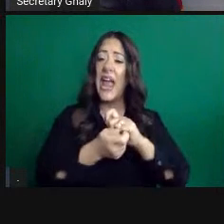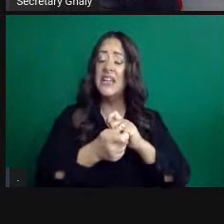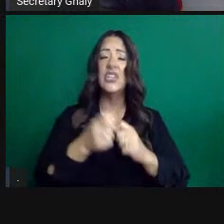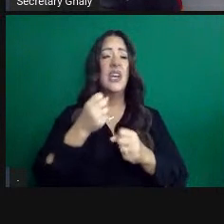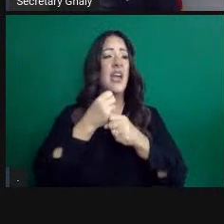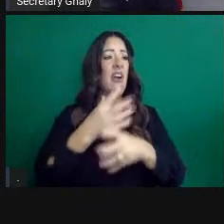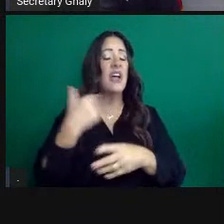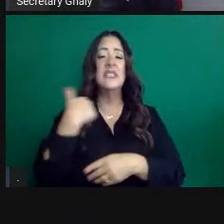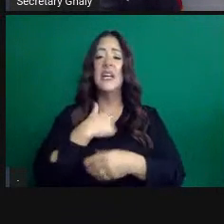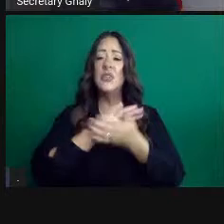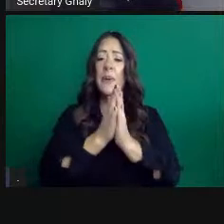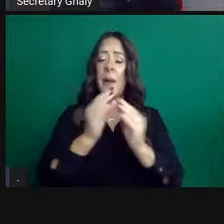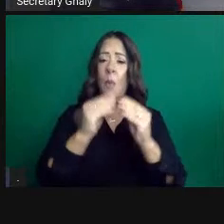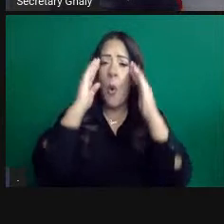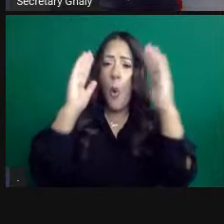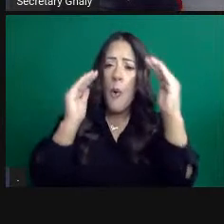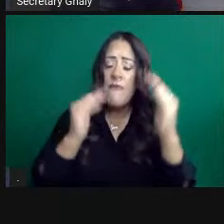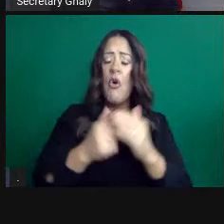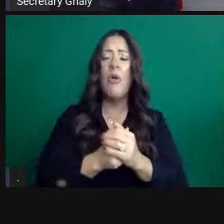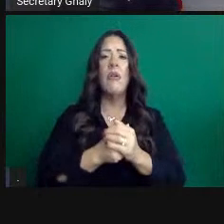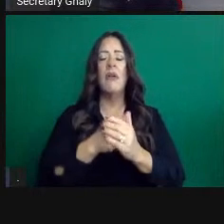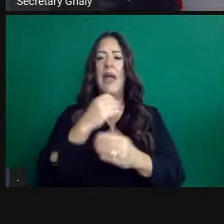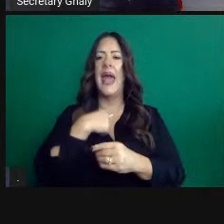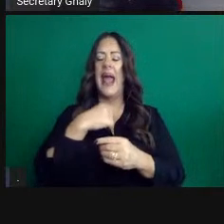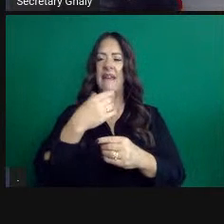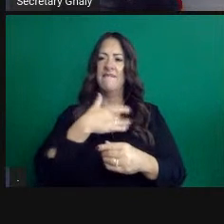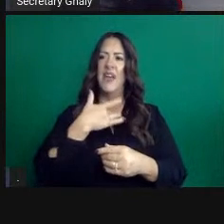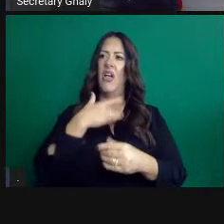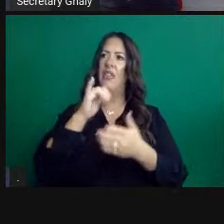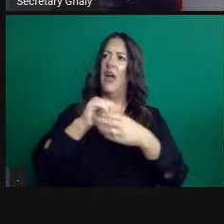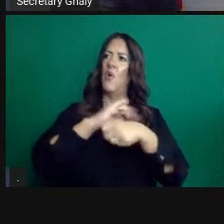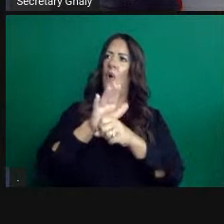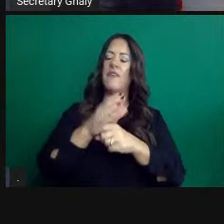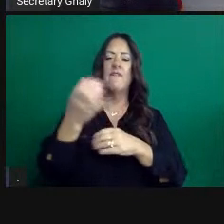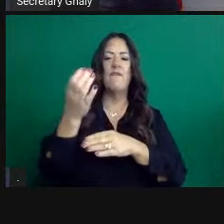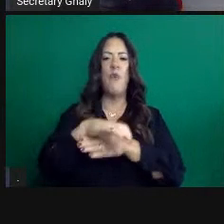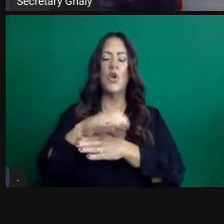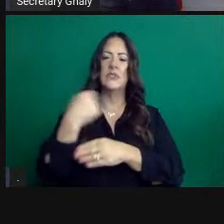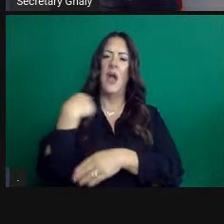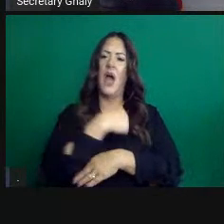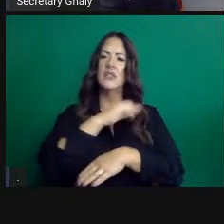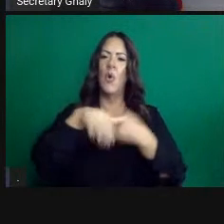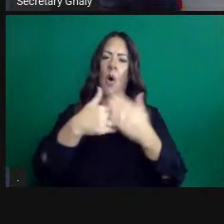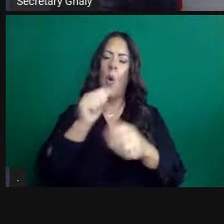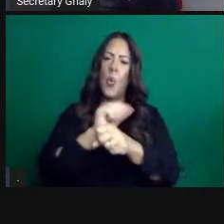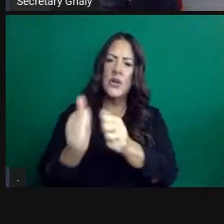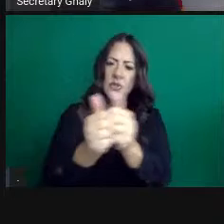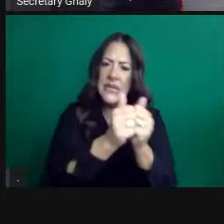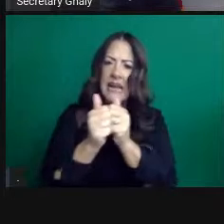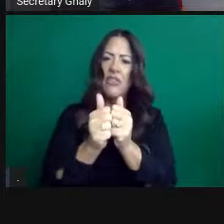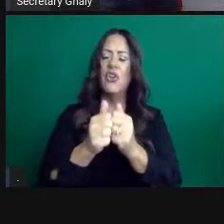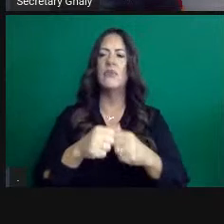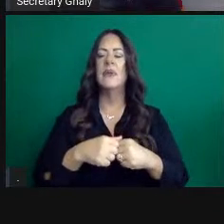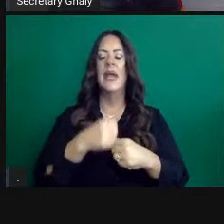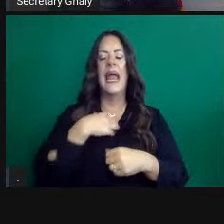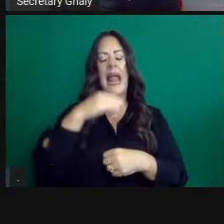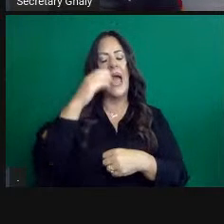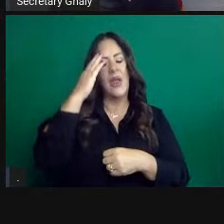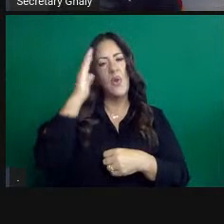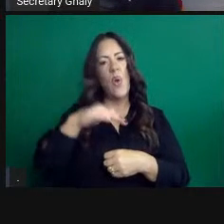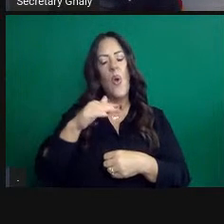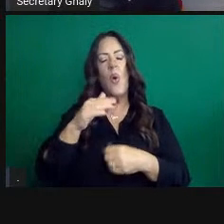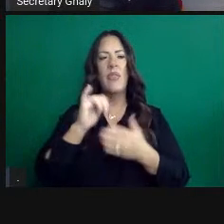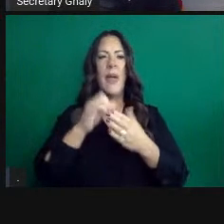the stakeholder group that we have come together and worked with over the last many months have recognized this. They